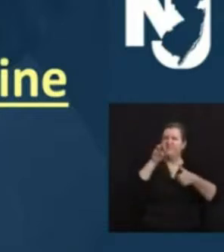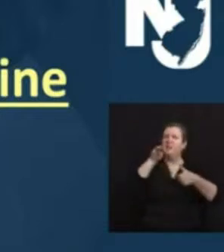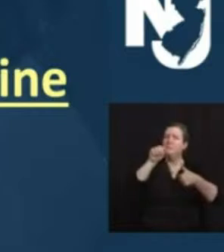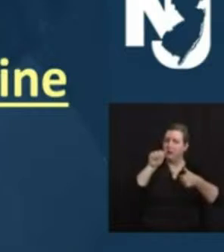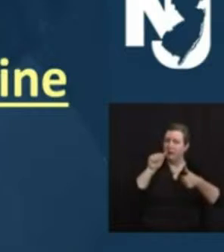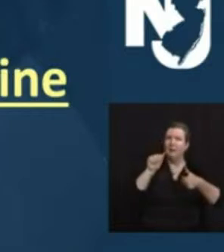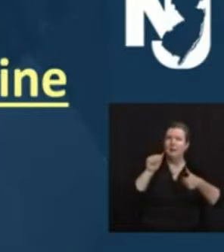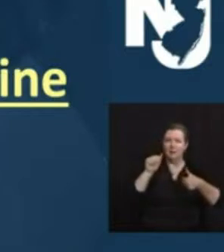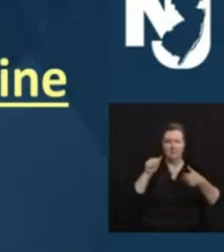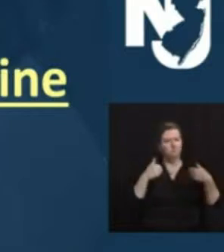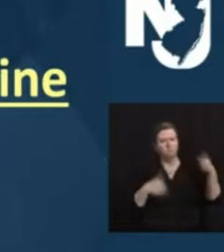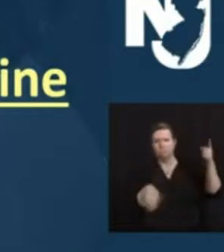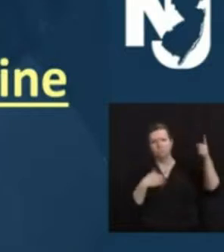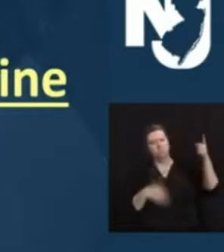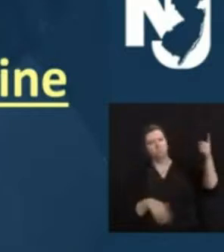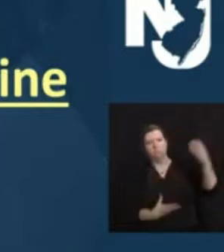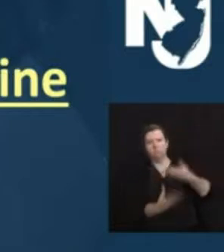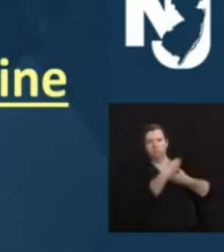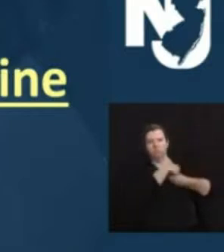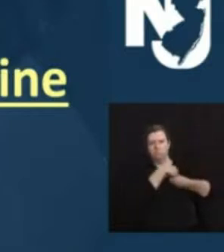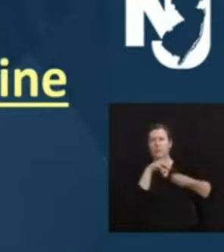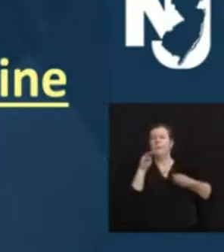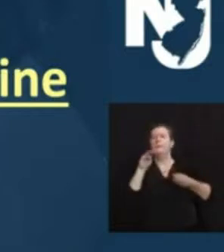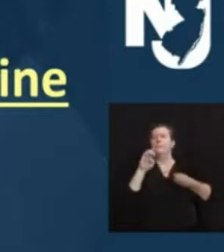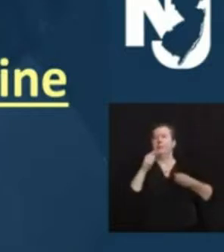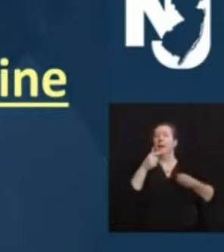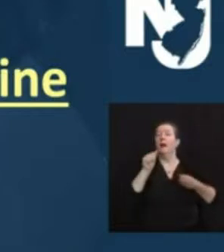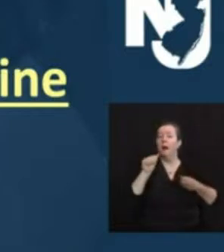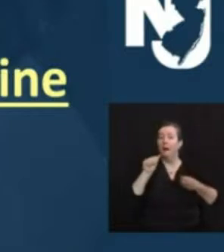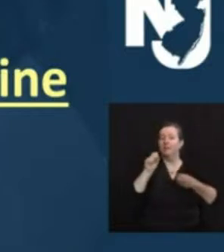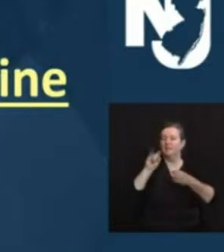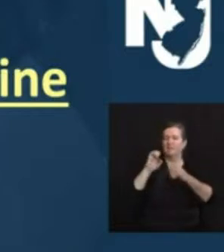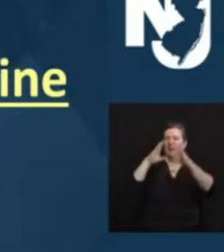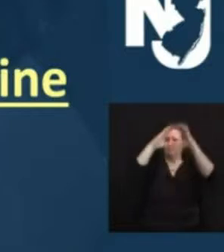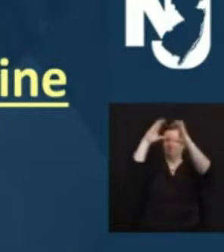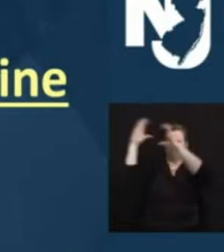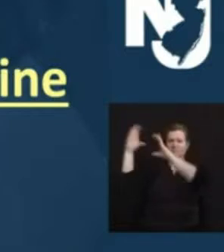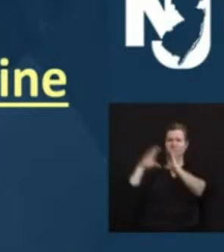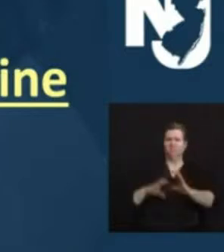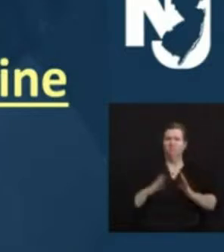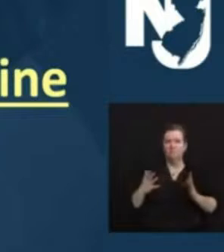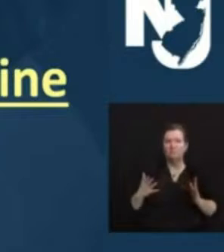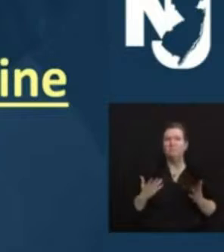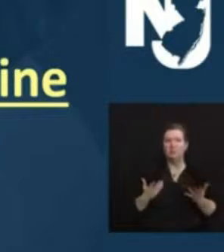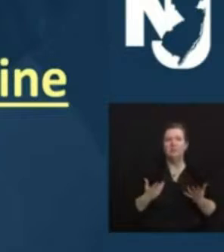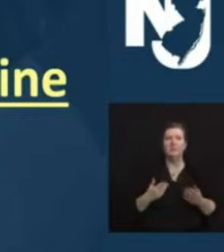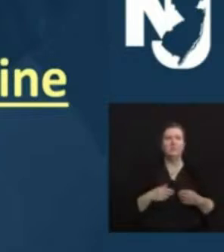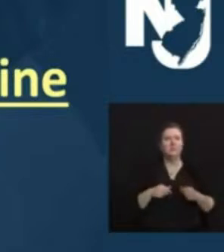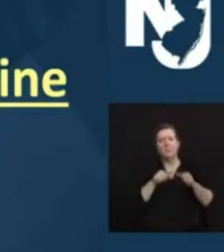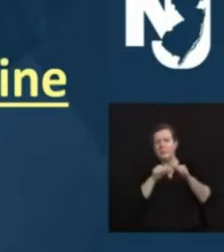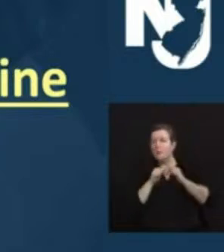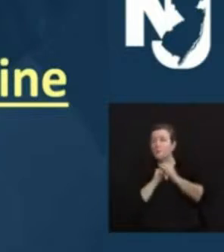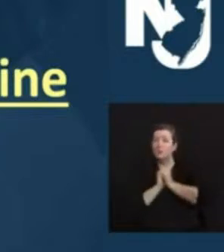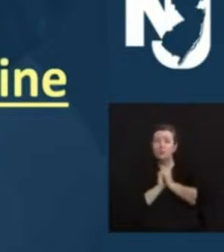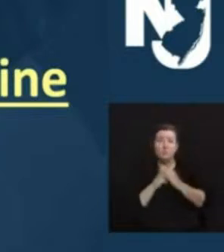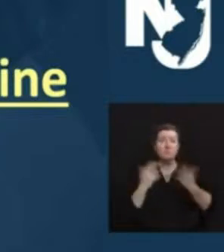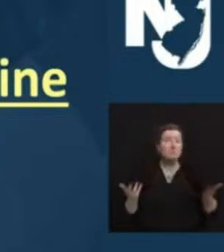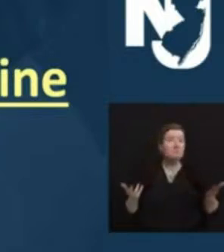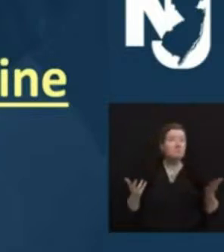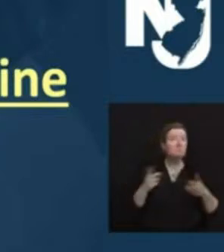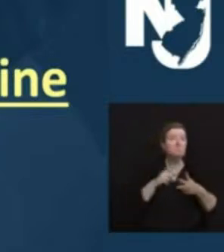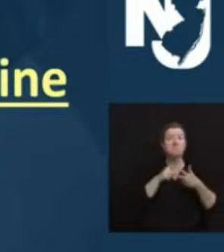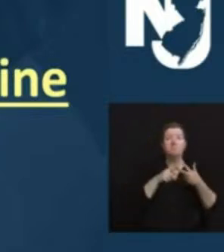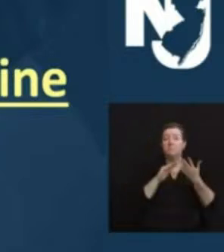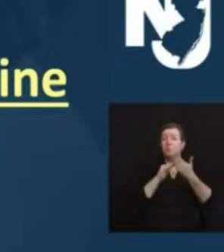sites, whether it's working with us in communities of faith, places of worship rather, or community centers to help